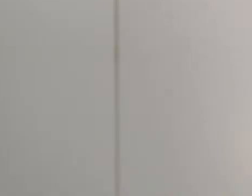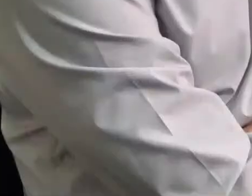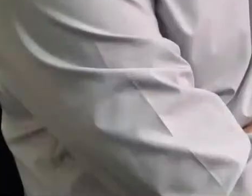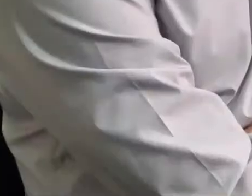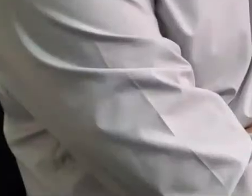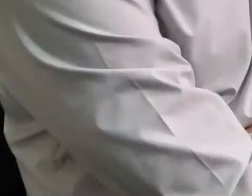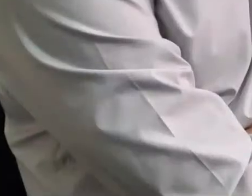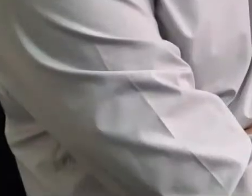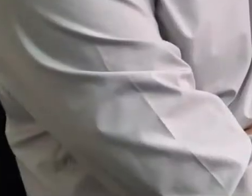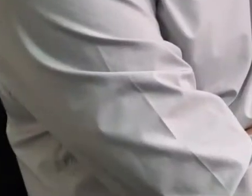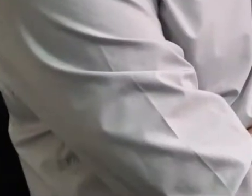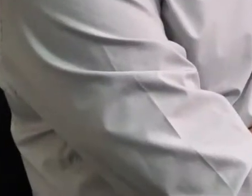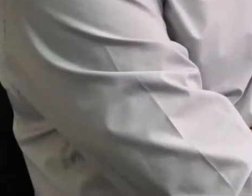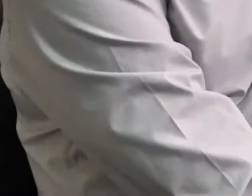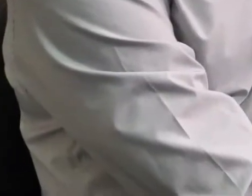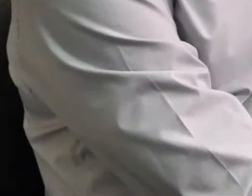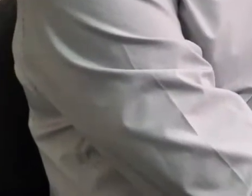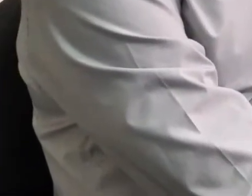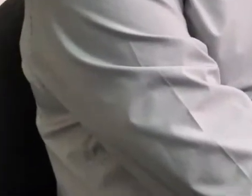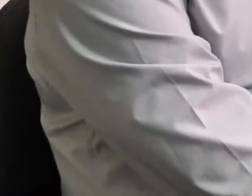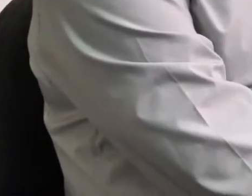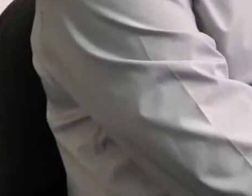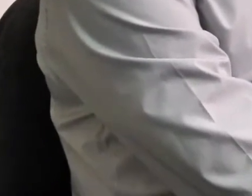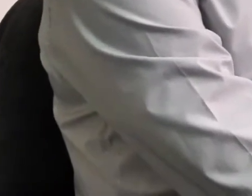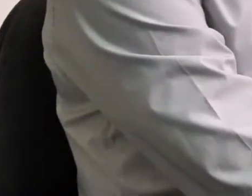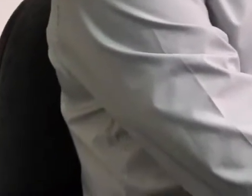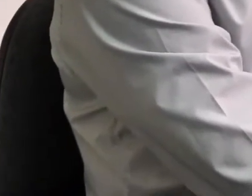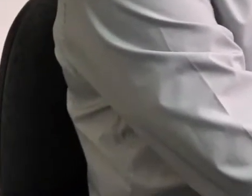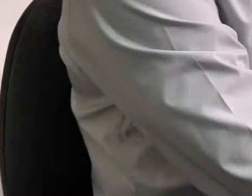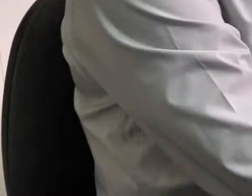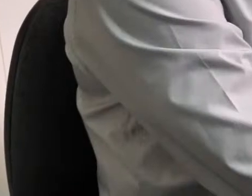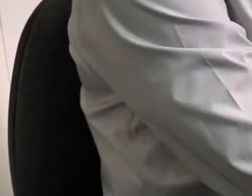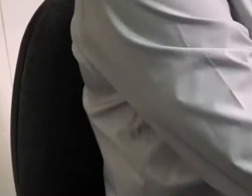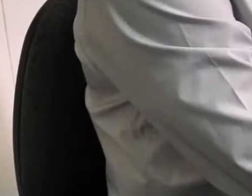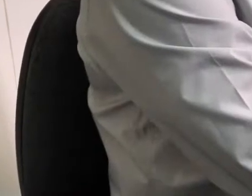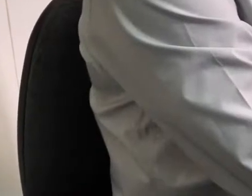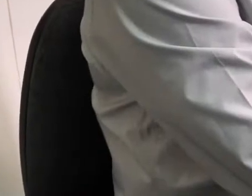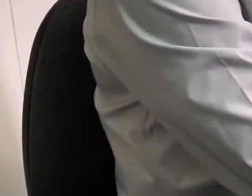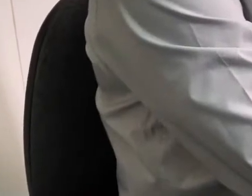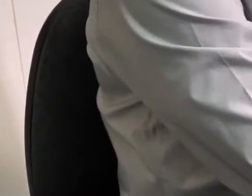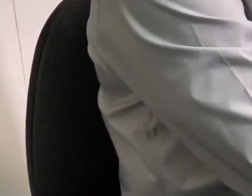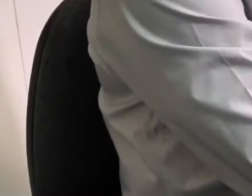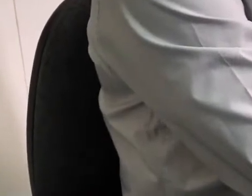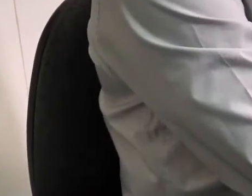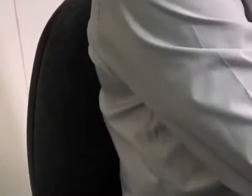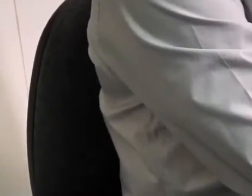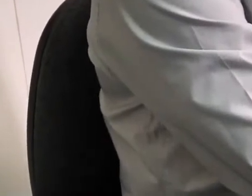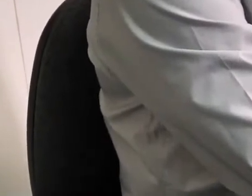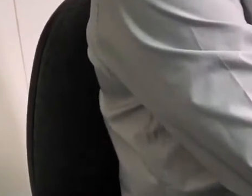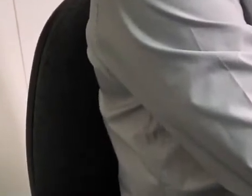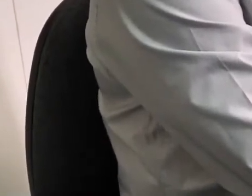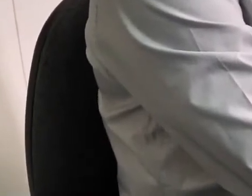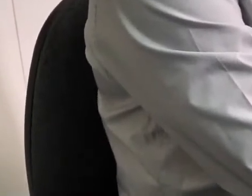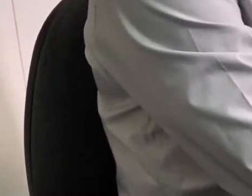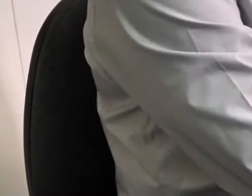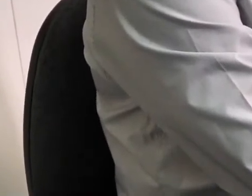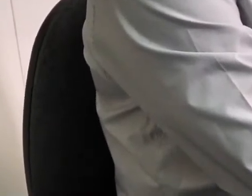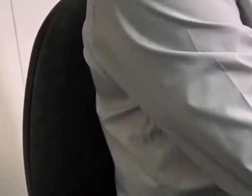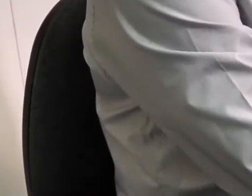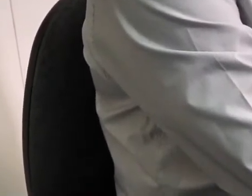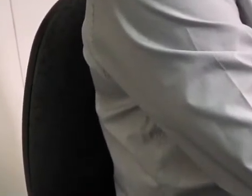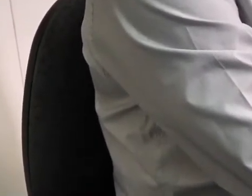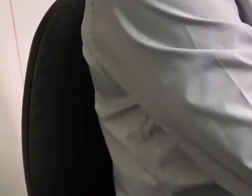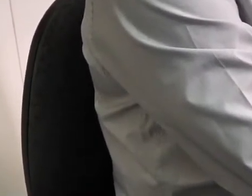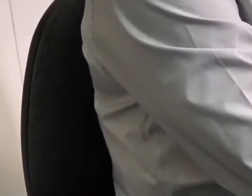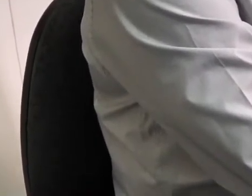box. Can't get out, can't do the things that I'd want to do. Today for this interview, this is the first time I've been out of the house